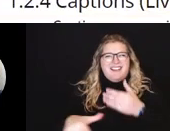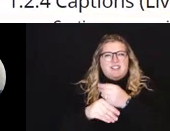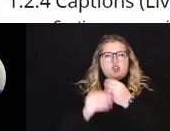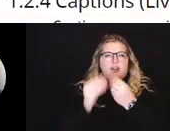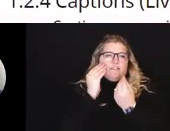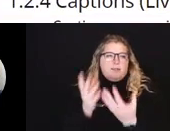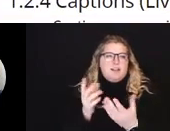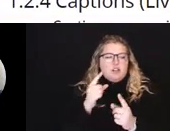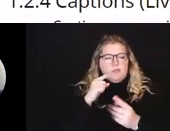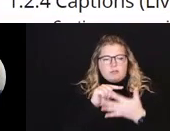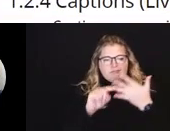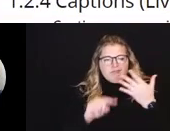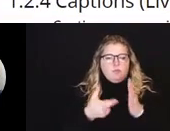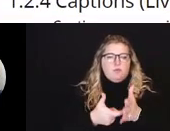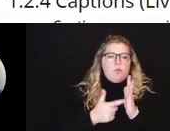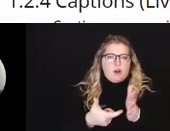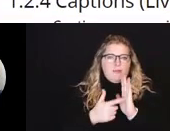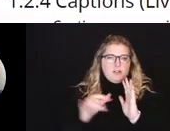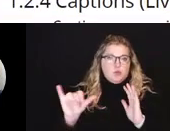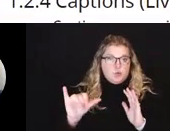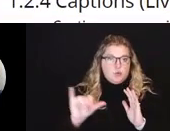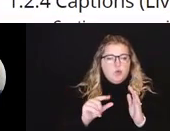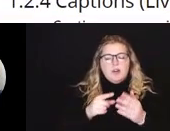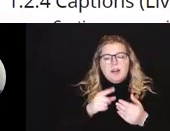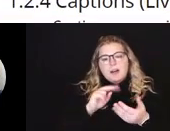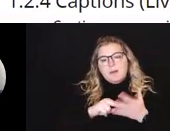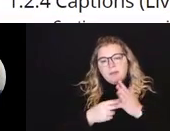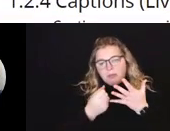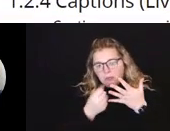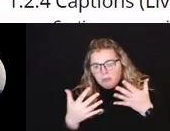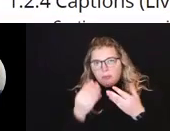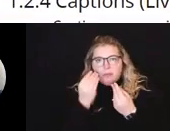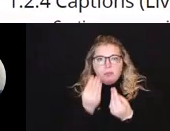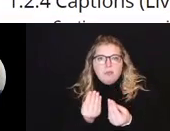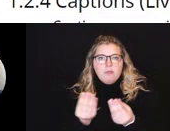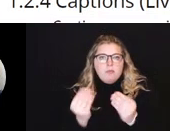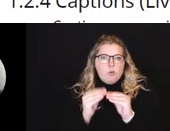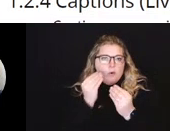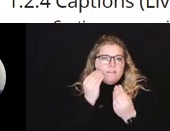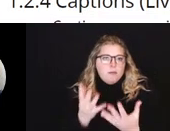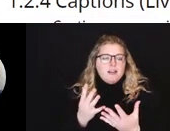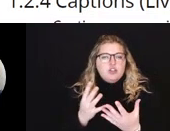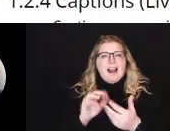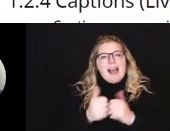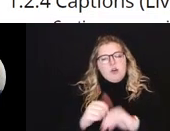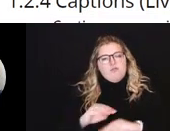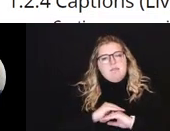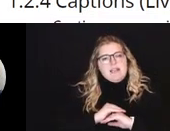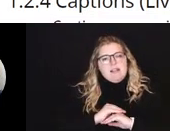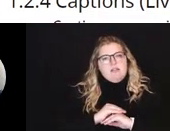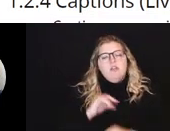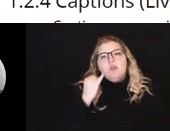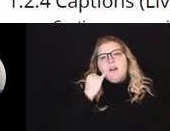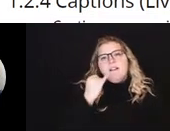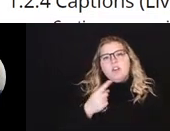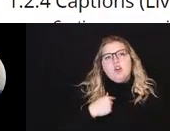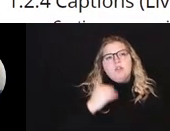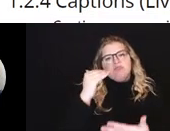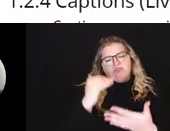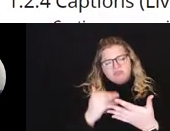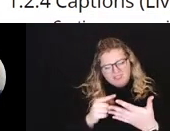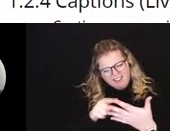for each of these requirements to give you a little more info on what you need to do to meet one of these. So if you come to a requirement and you think, well, I kind of know what this means, but I'd like